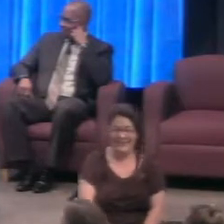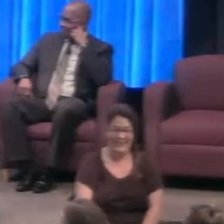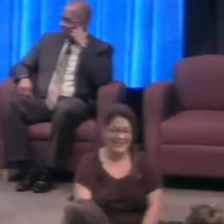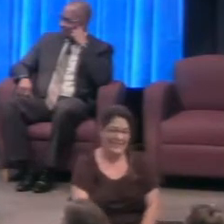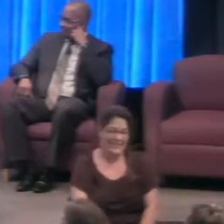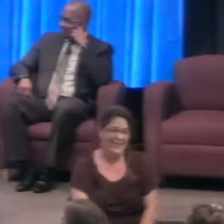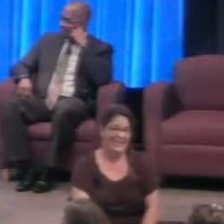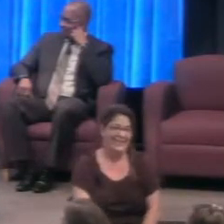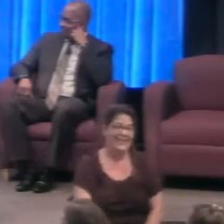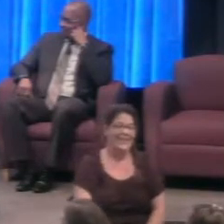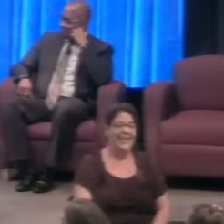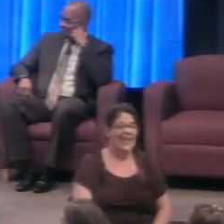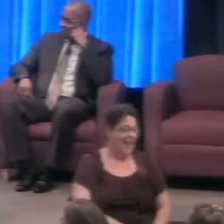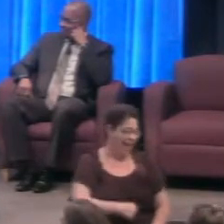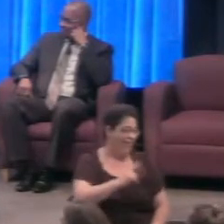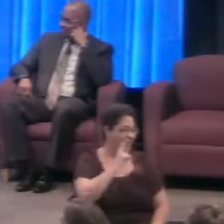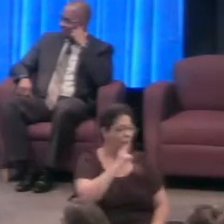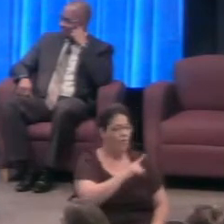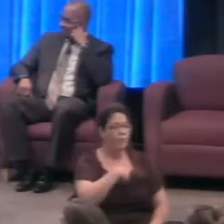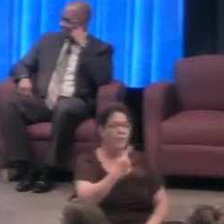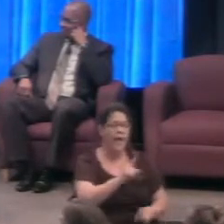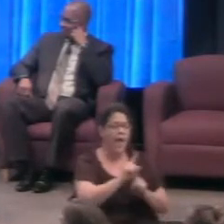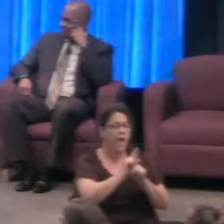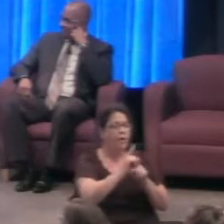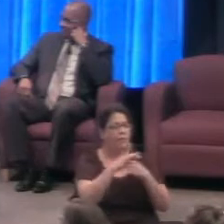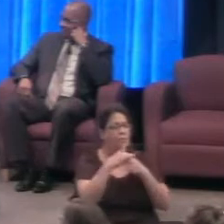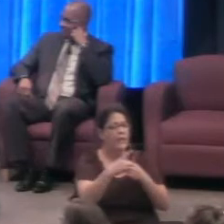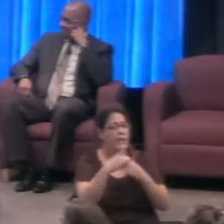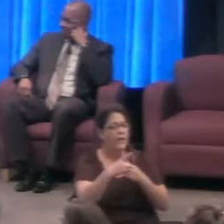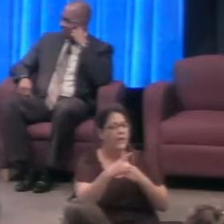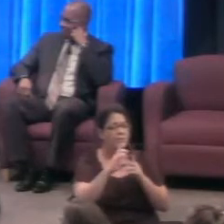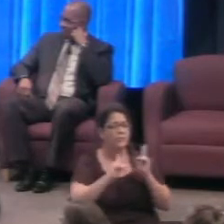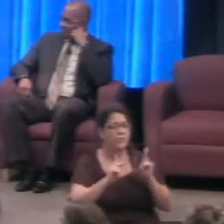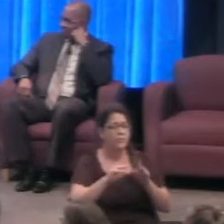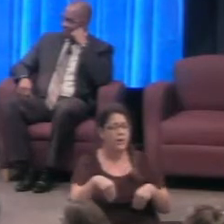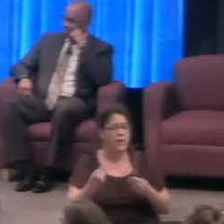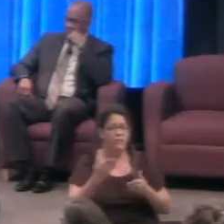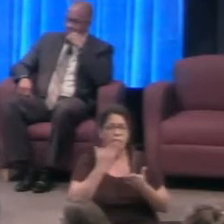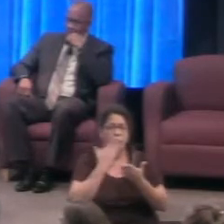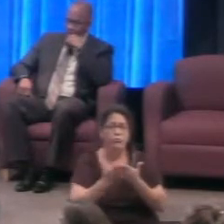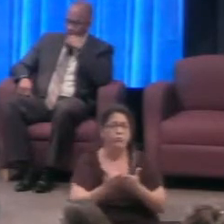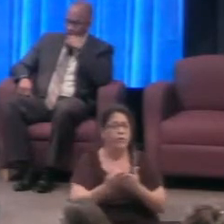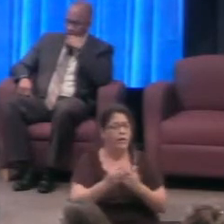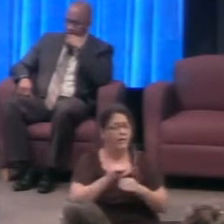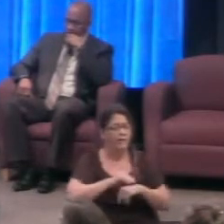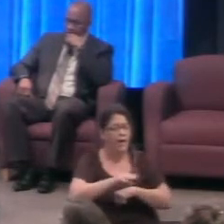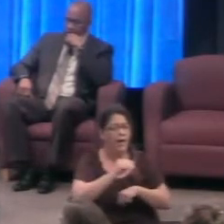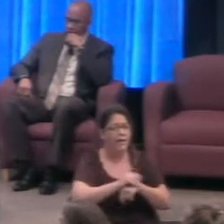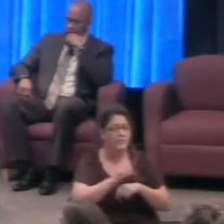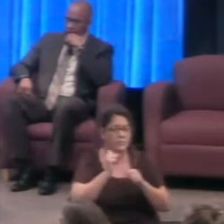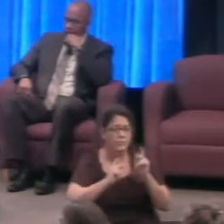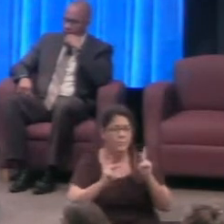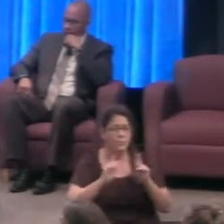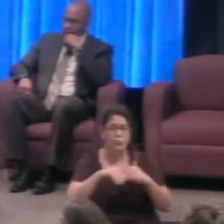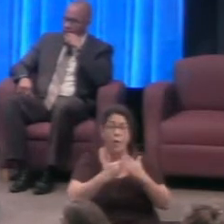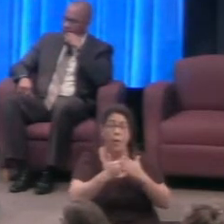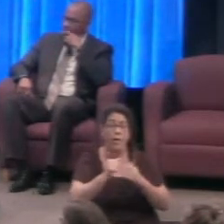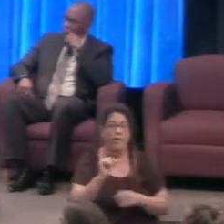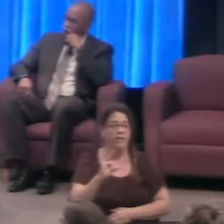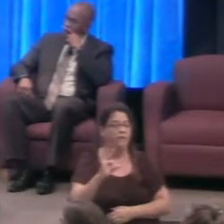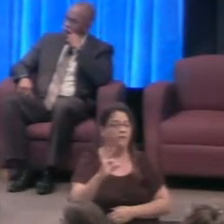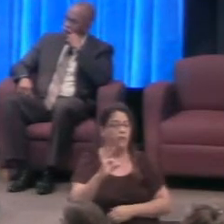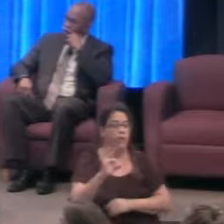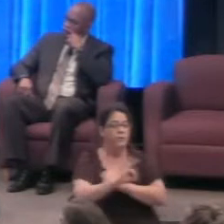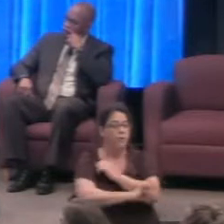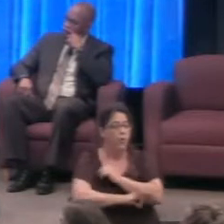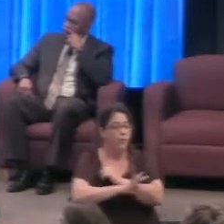have been such a mentor and have given such good guidance to all the Air Force foreign